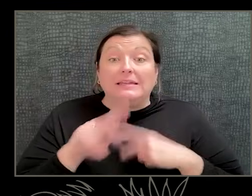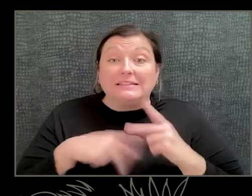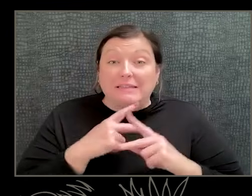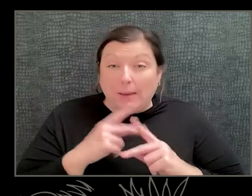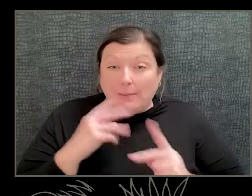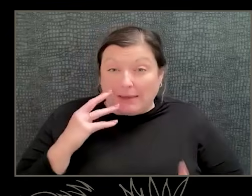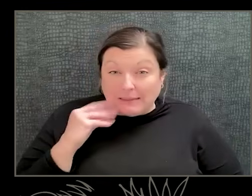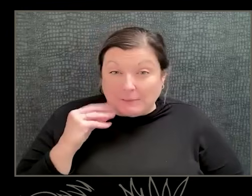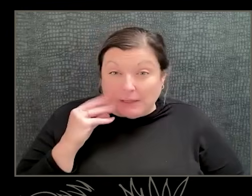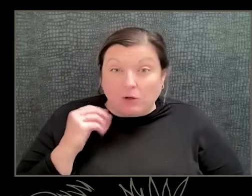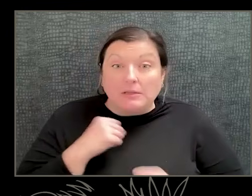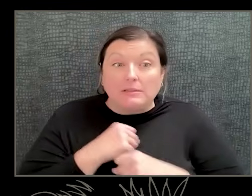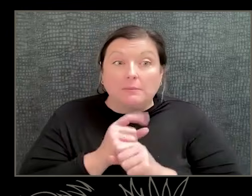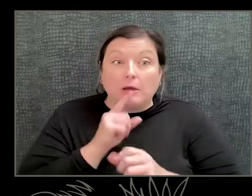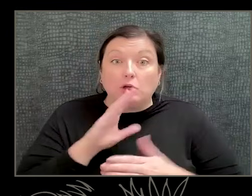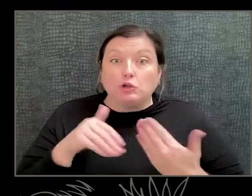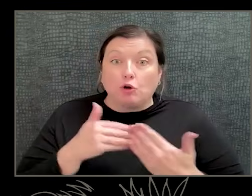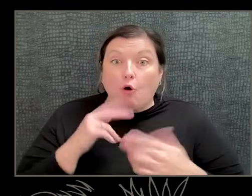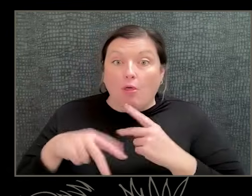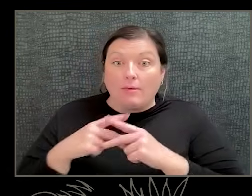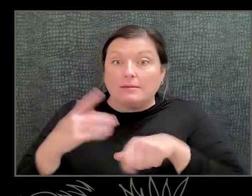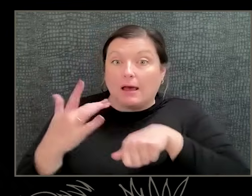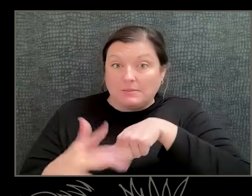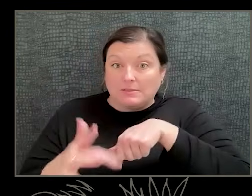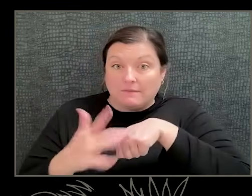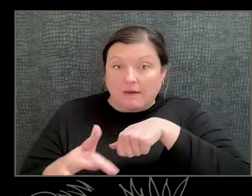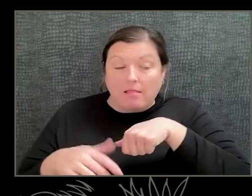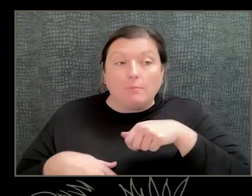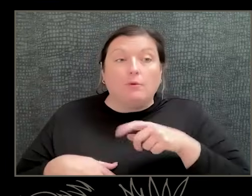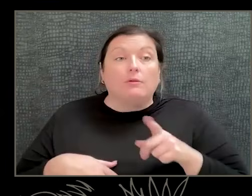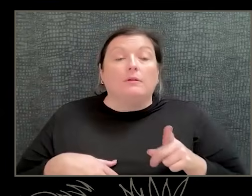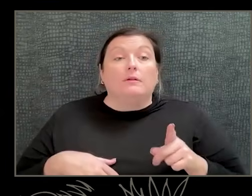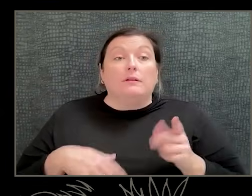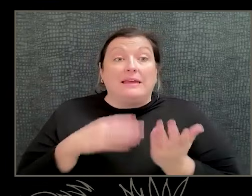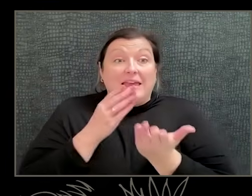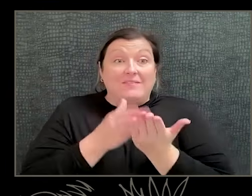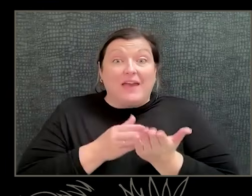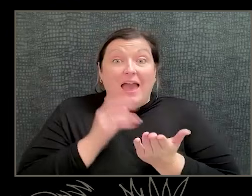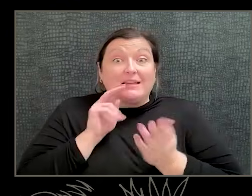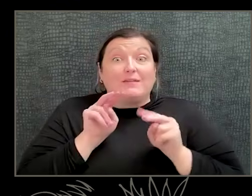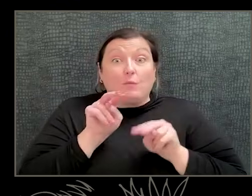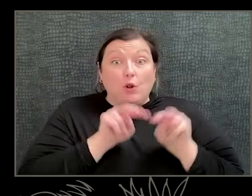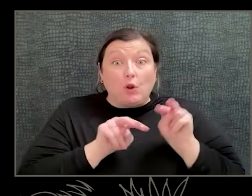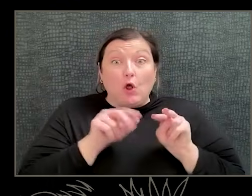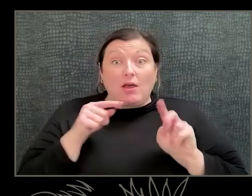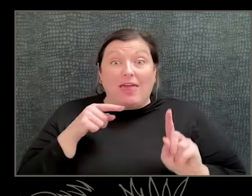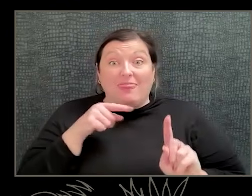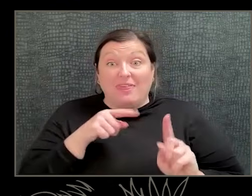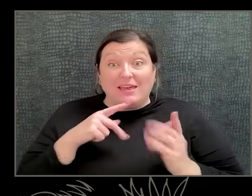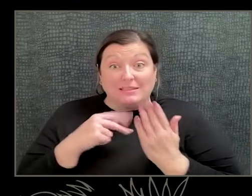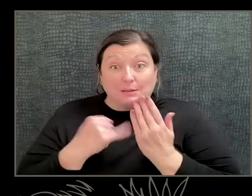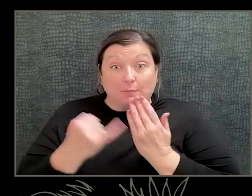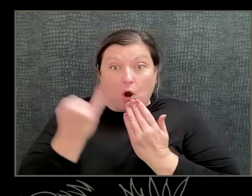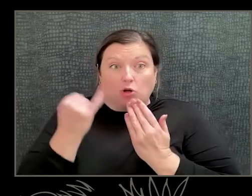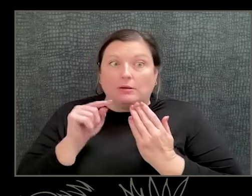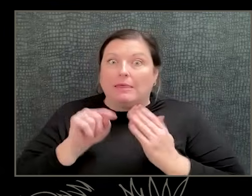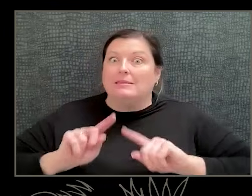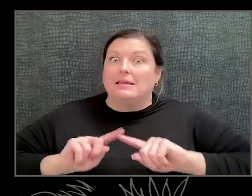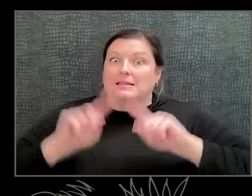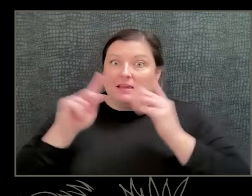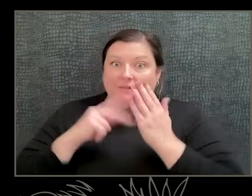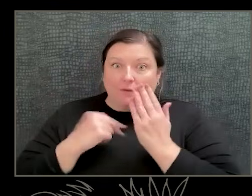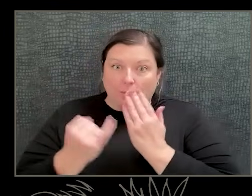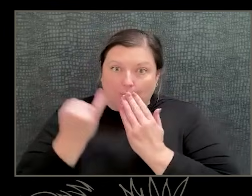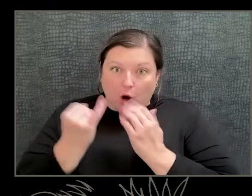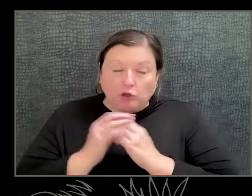experience by making sure all those types are available. And in fact, if we look at this project, this is a very different project